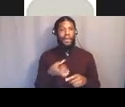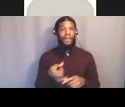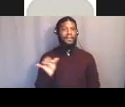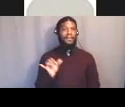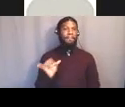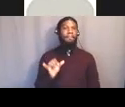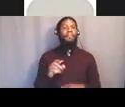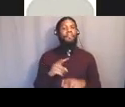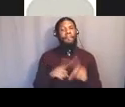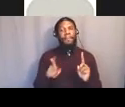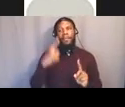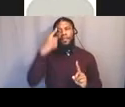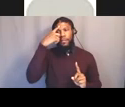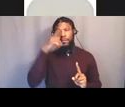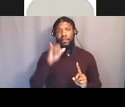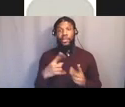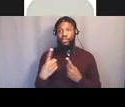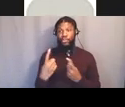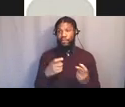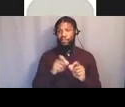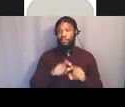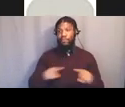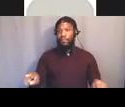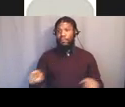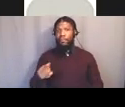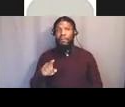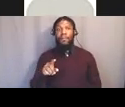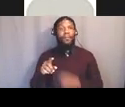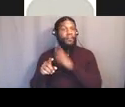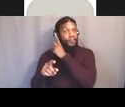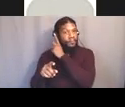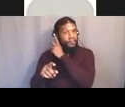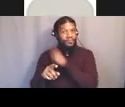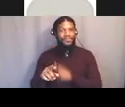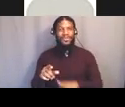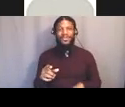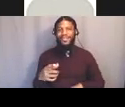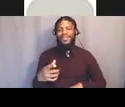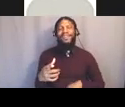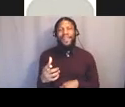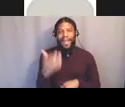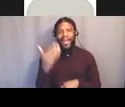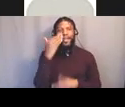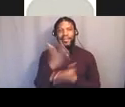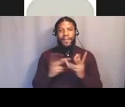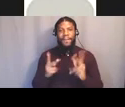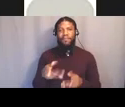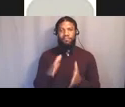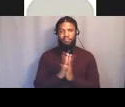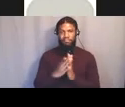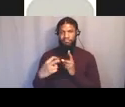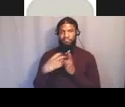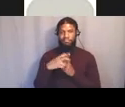So I think that survey is there. I know a few folks have asked about recording, so I think we will